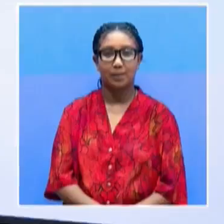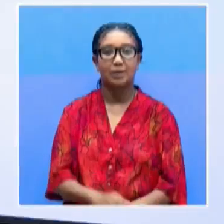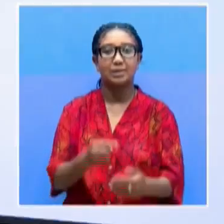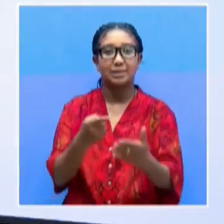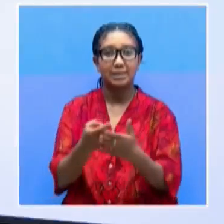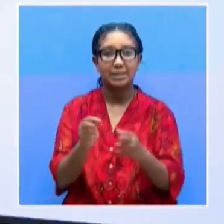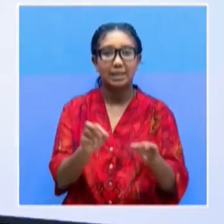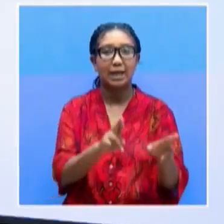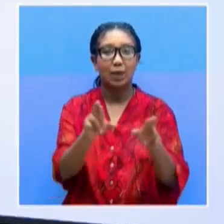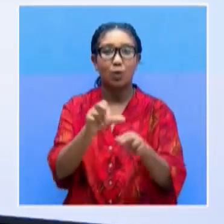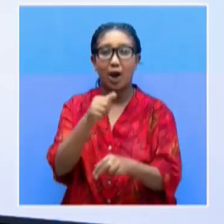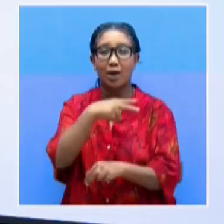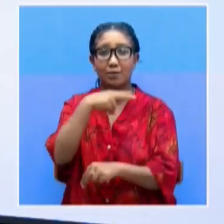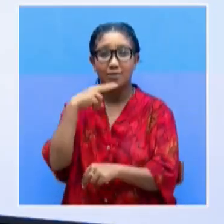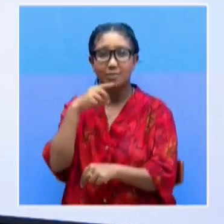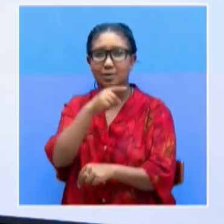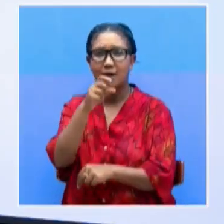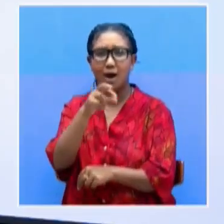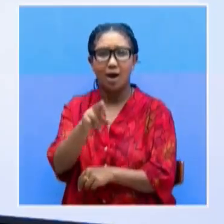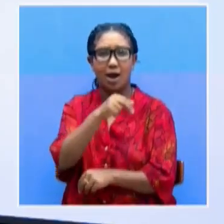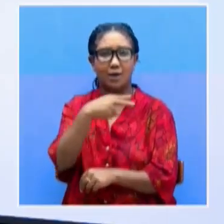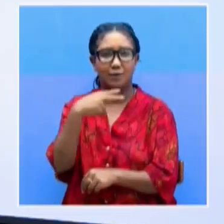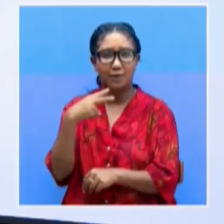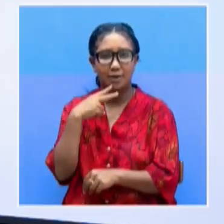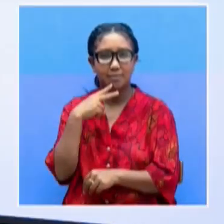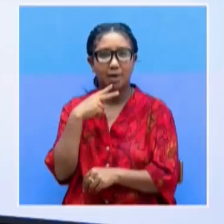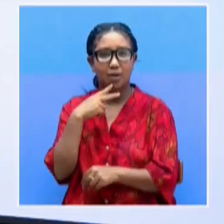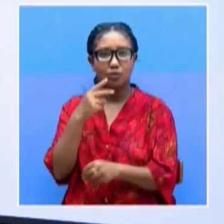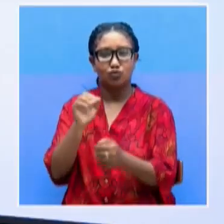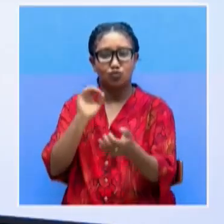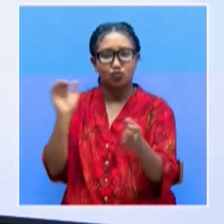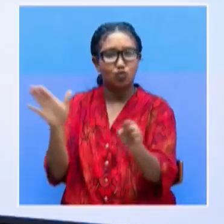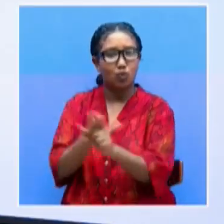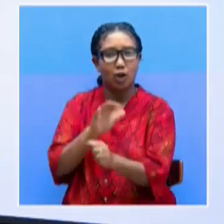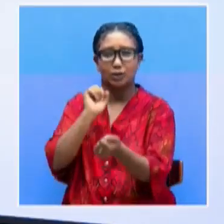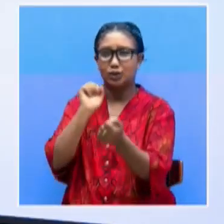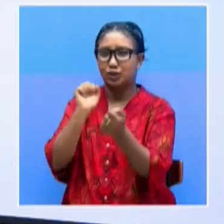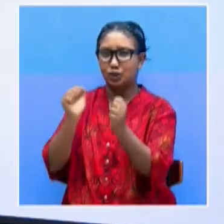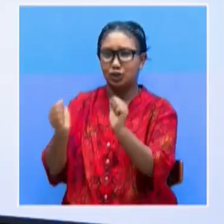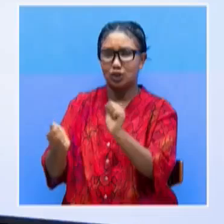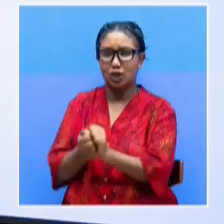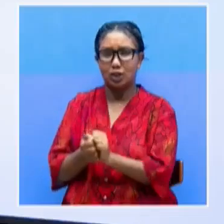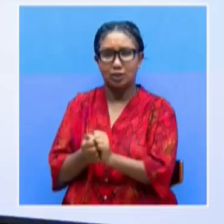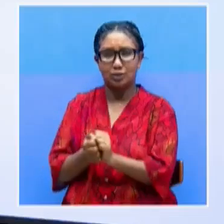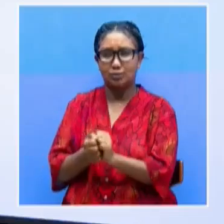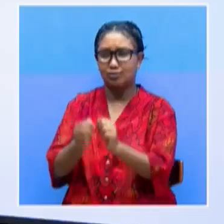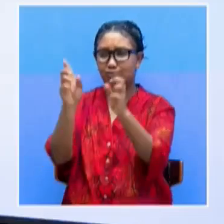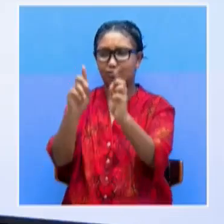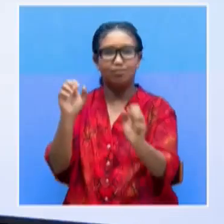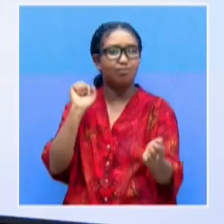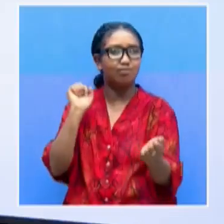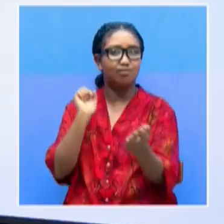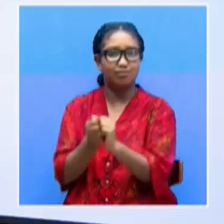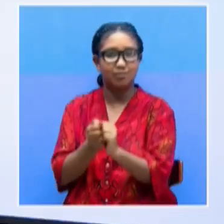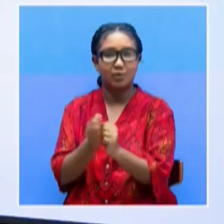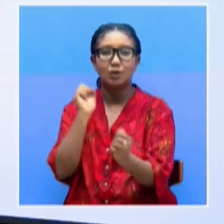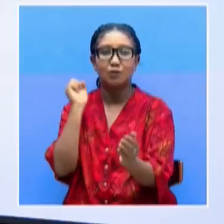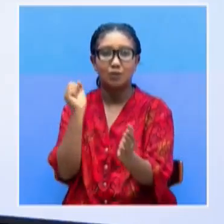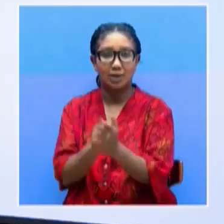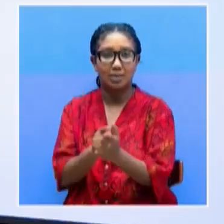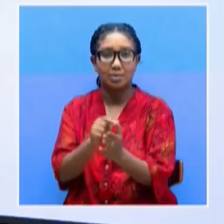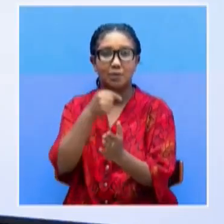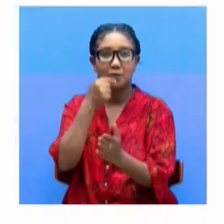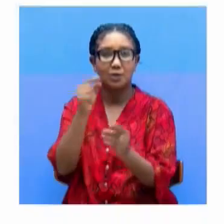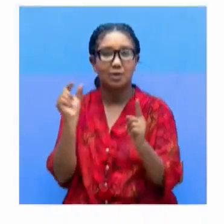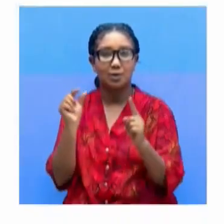These irregular adverbs, they are adverbs that totally change their size or their shape, right? For example, if you